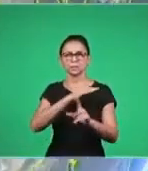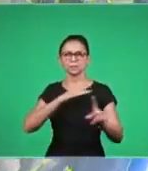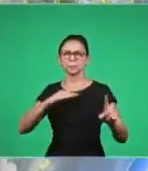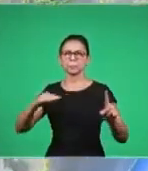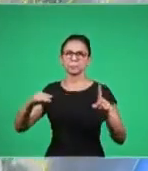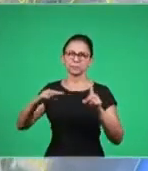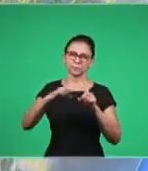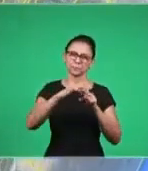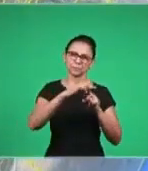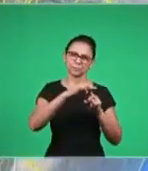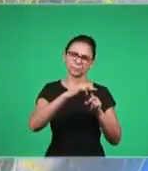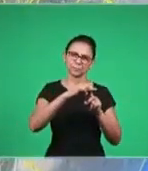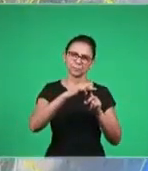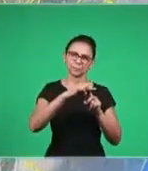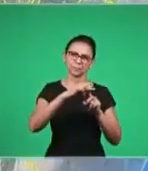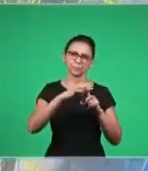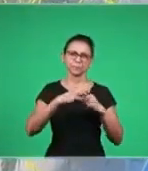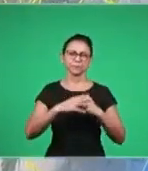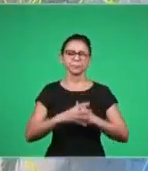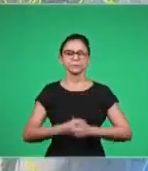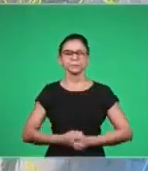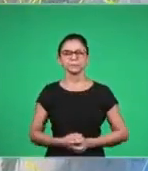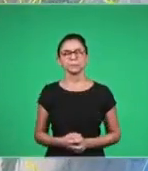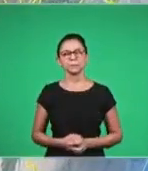Jesus, before he died on Calvary.